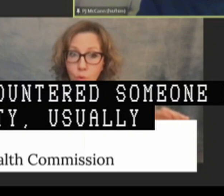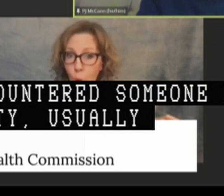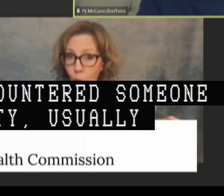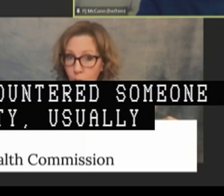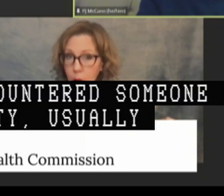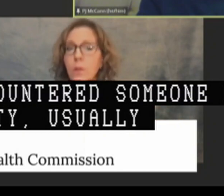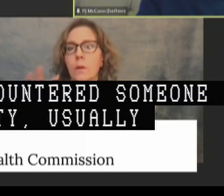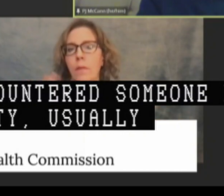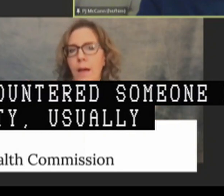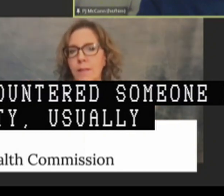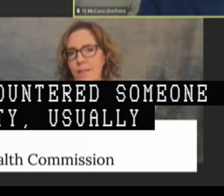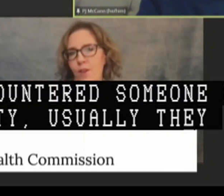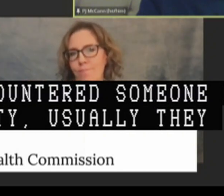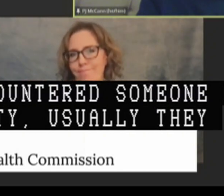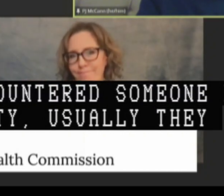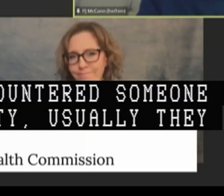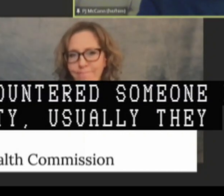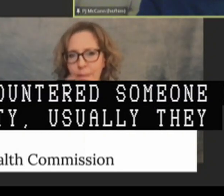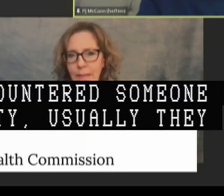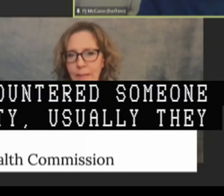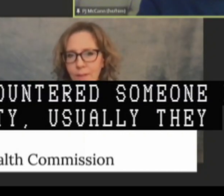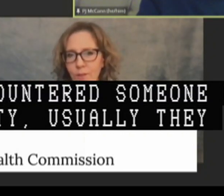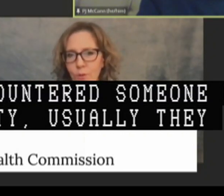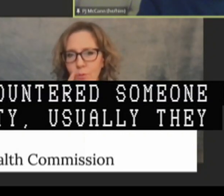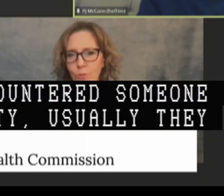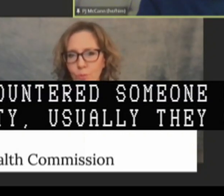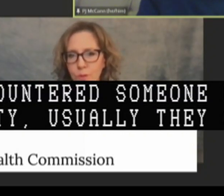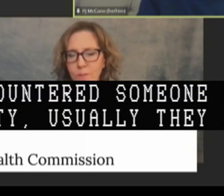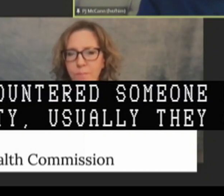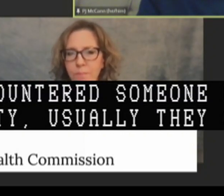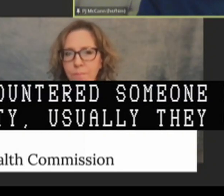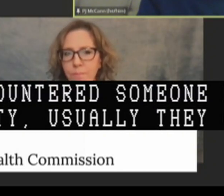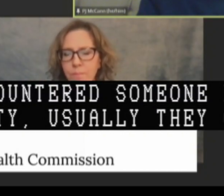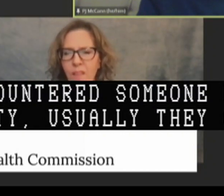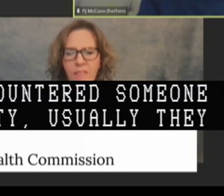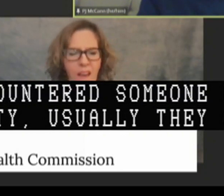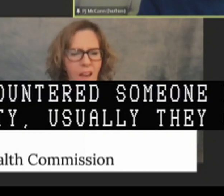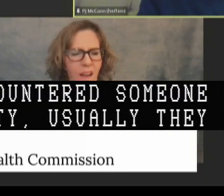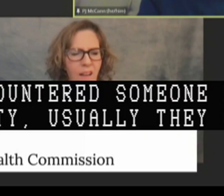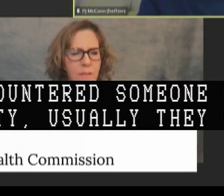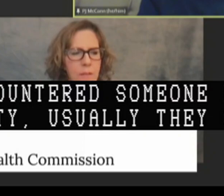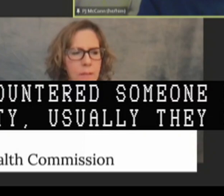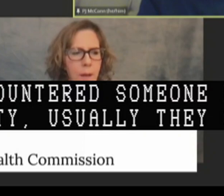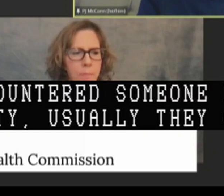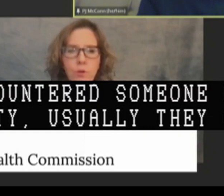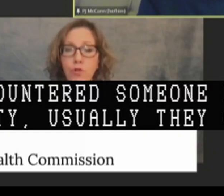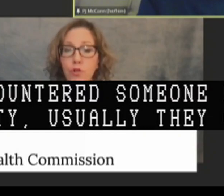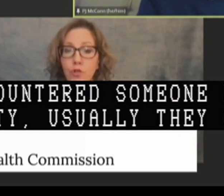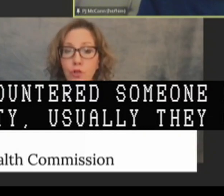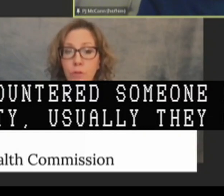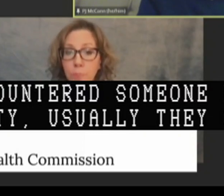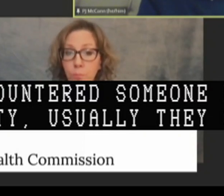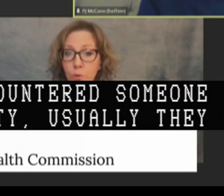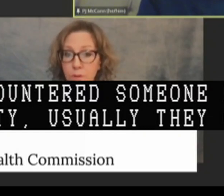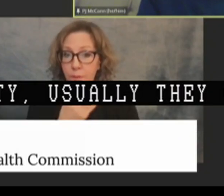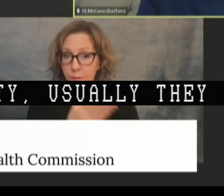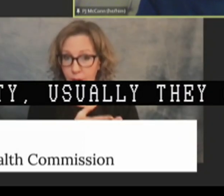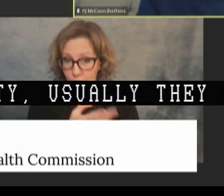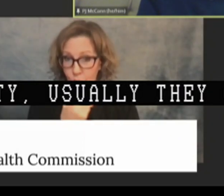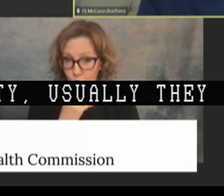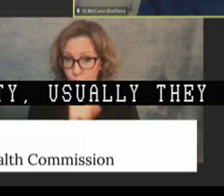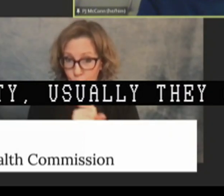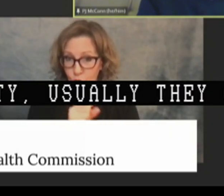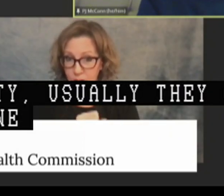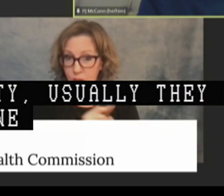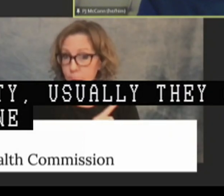places there is sort of a security presence to help staff that space or